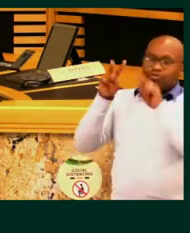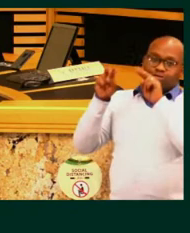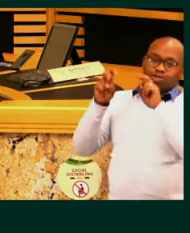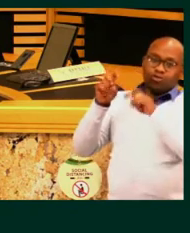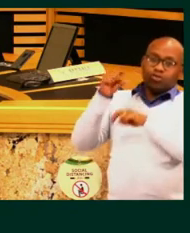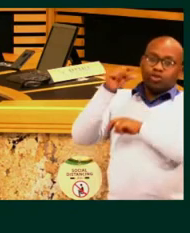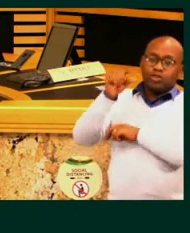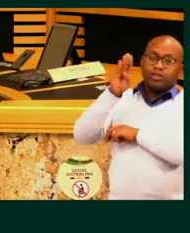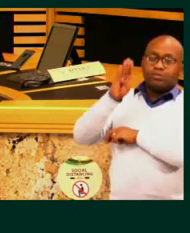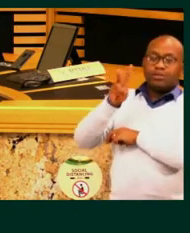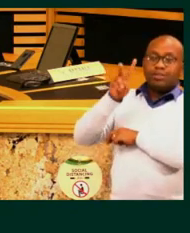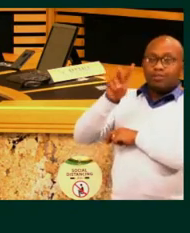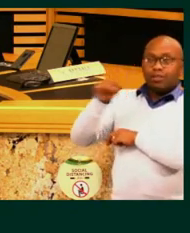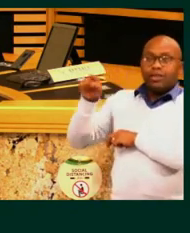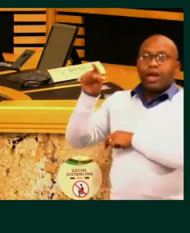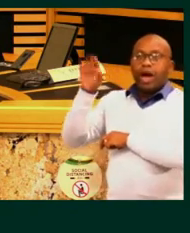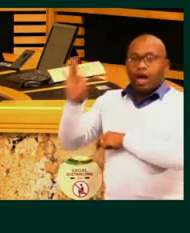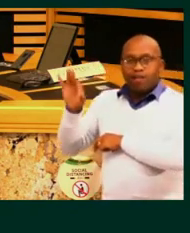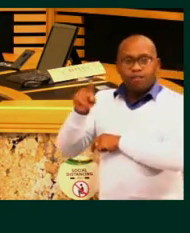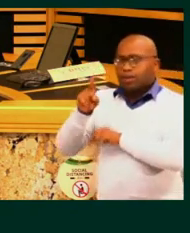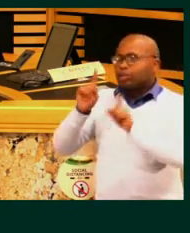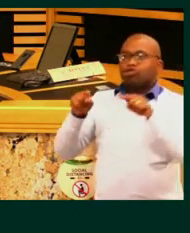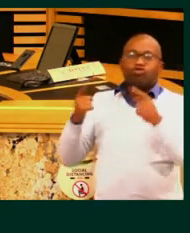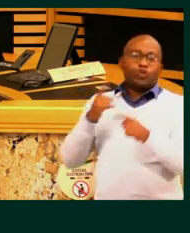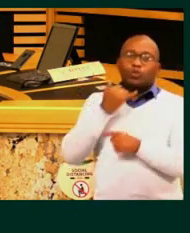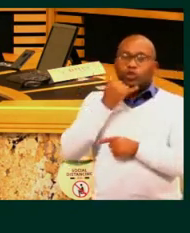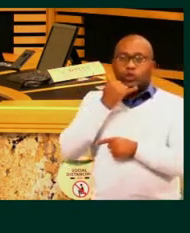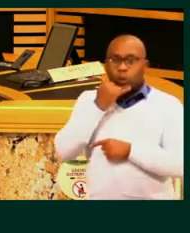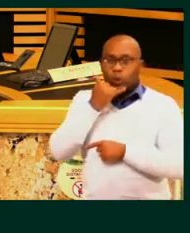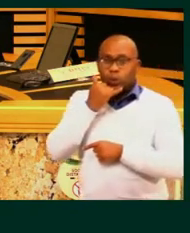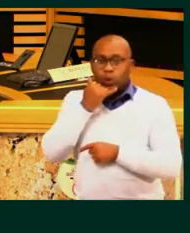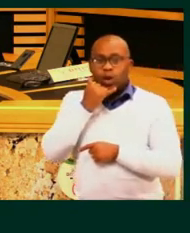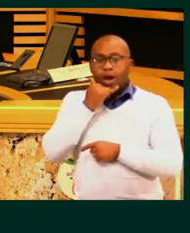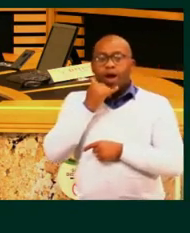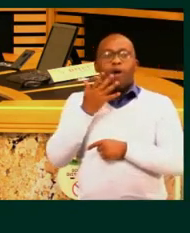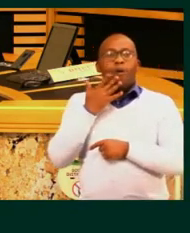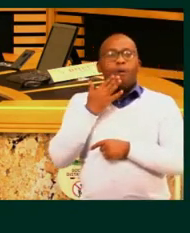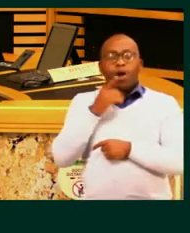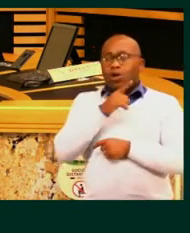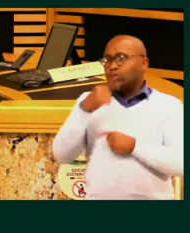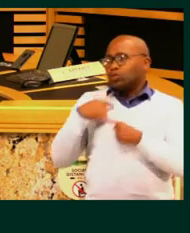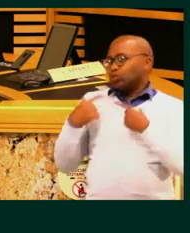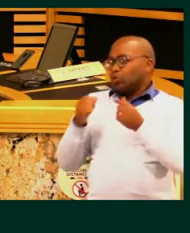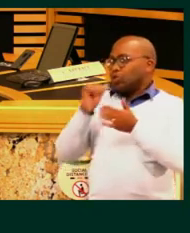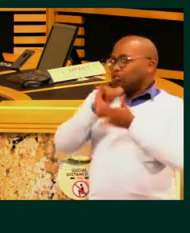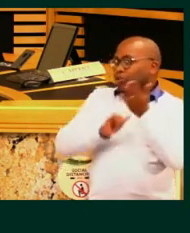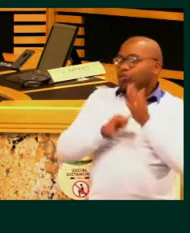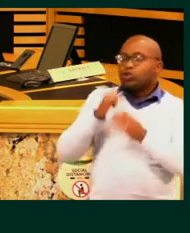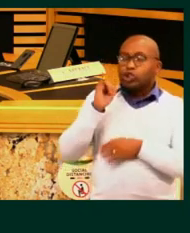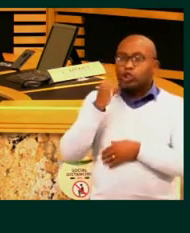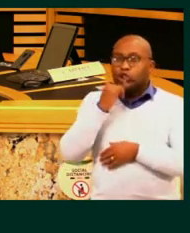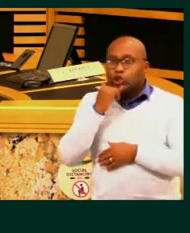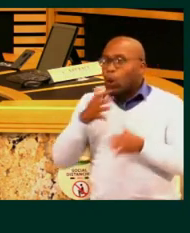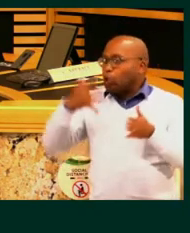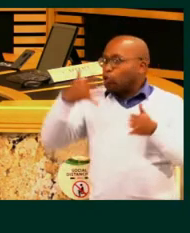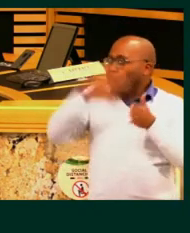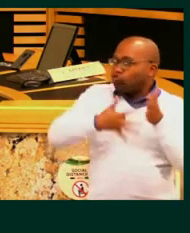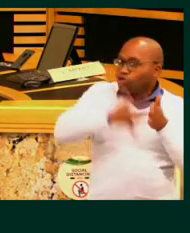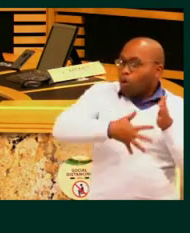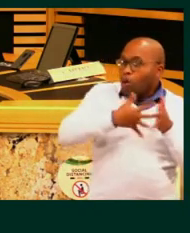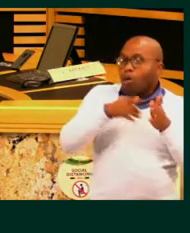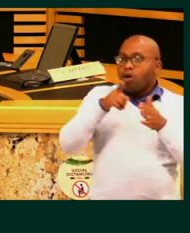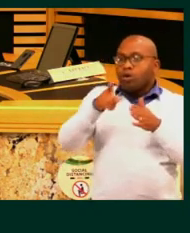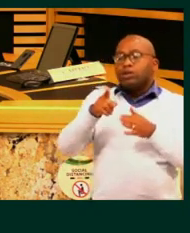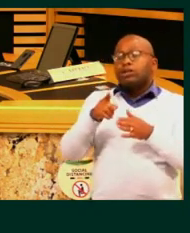never and should never be made a joke statements that promote a sense of entitlement by men and boy children over women and girls that promote rape